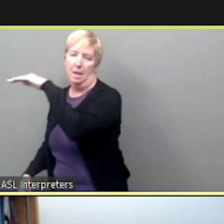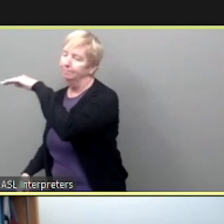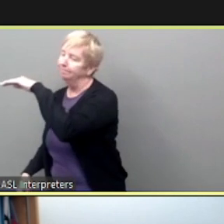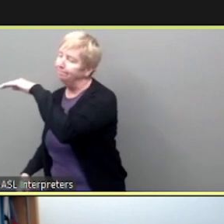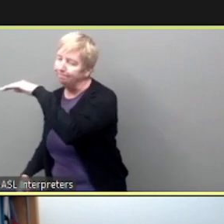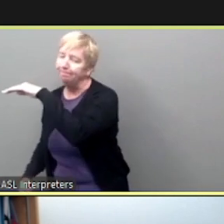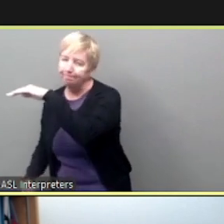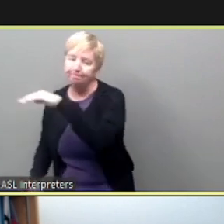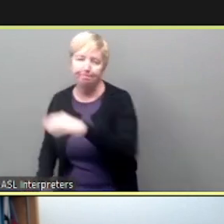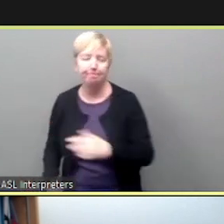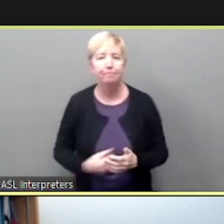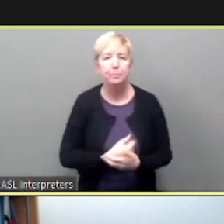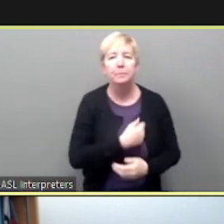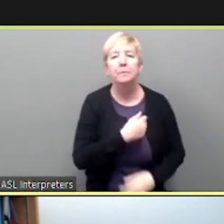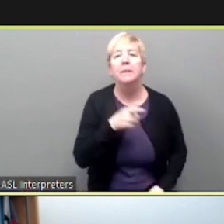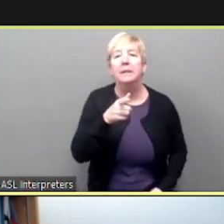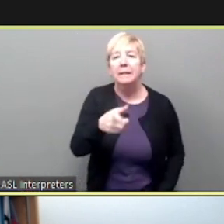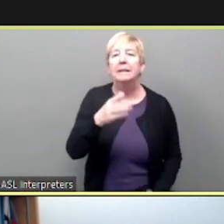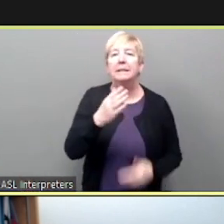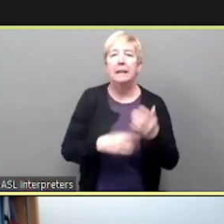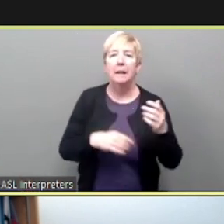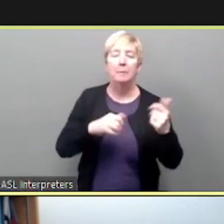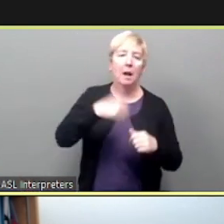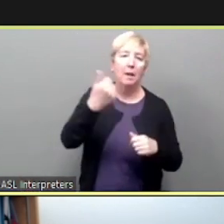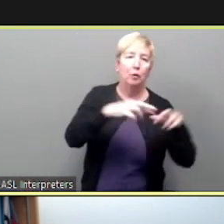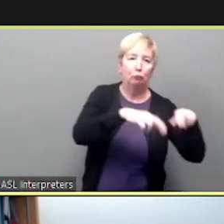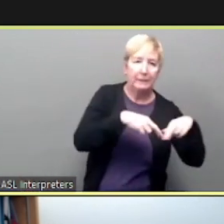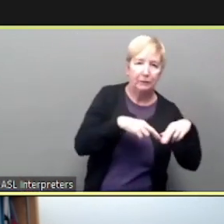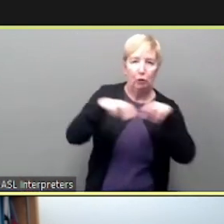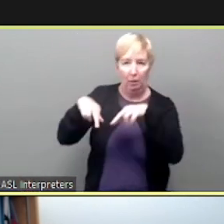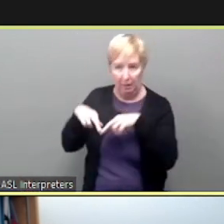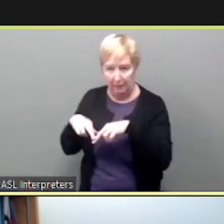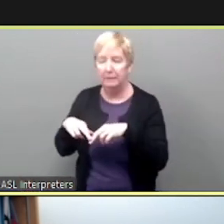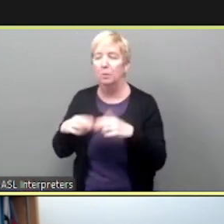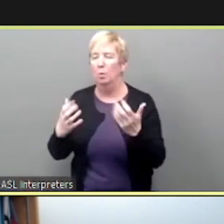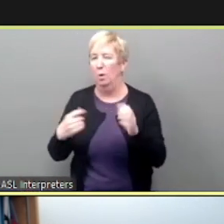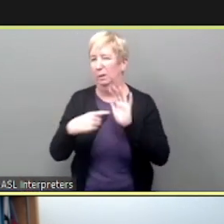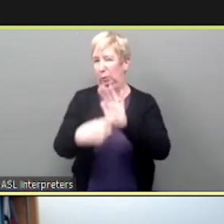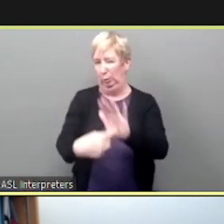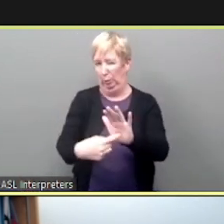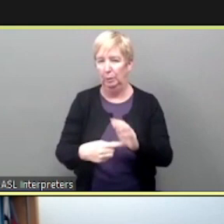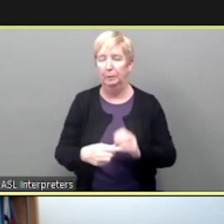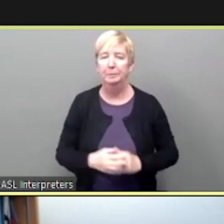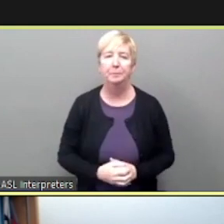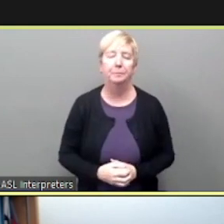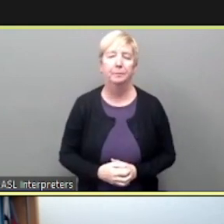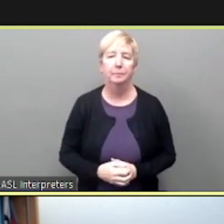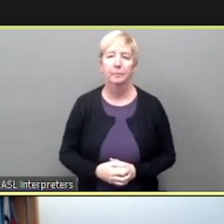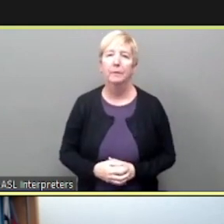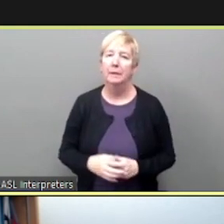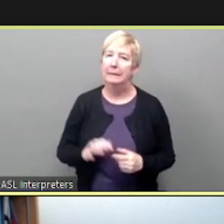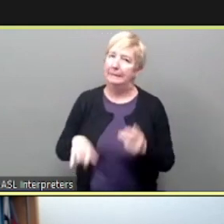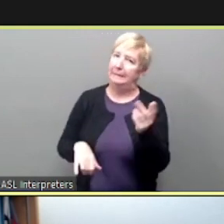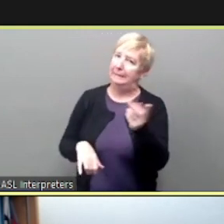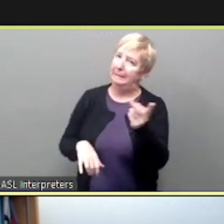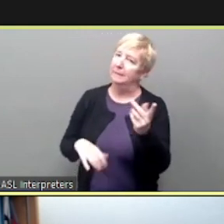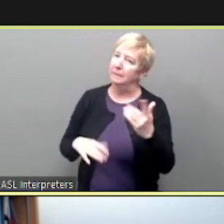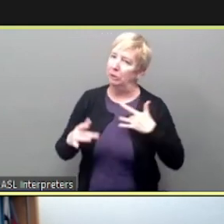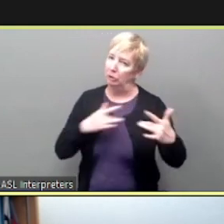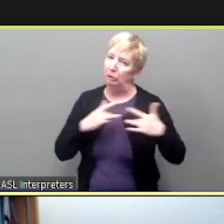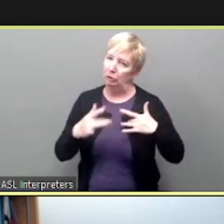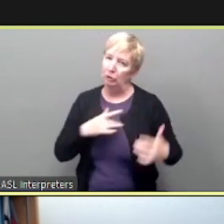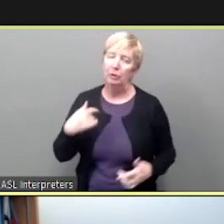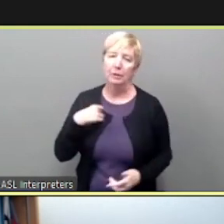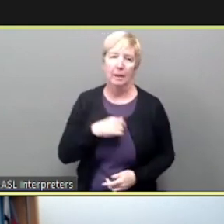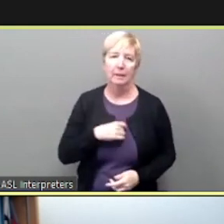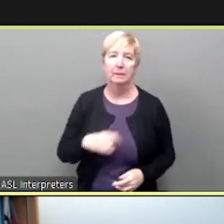These are some regional slides that we wanted to point out that we find are worrisome. Here on